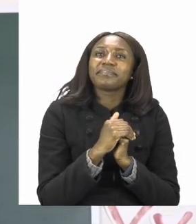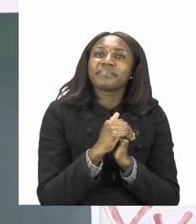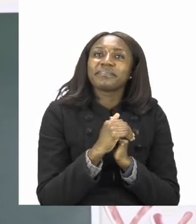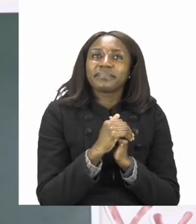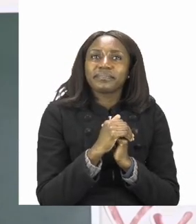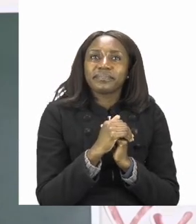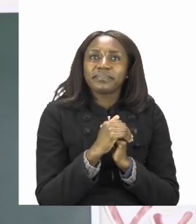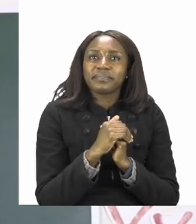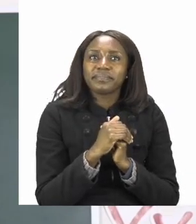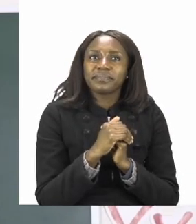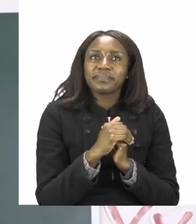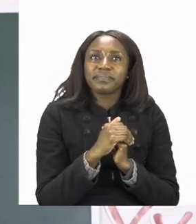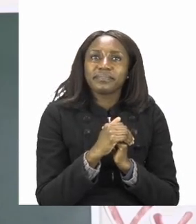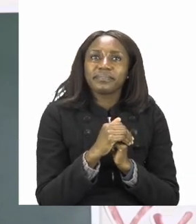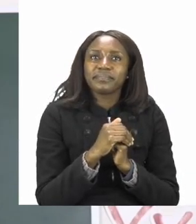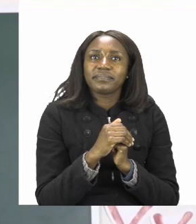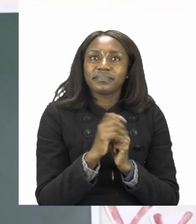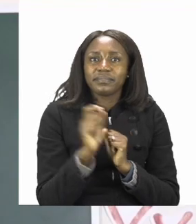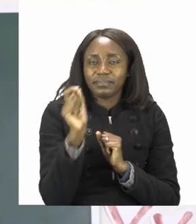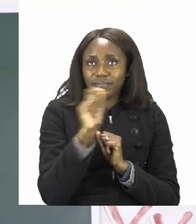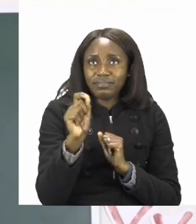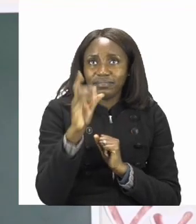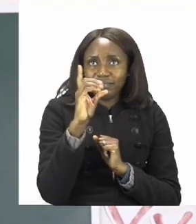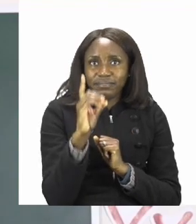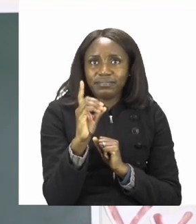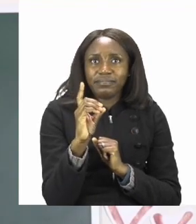we're going to go ahead and put a D.